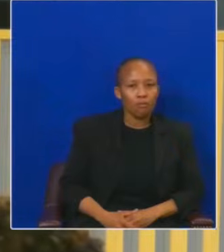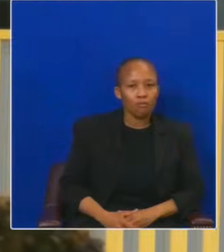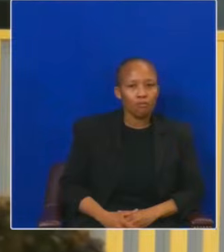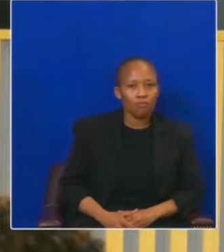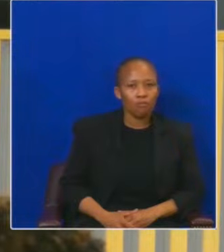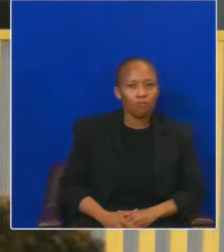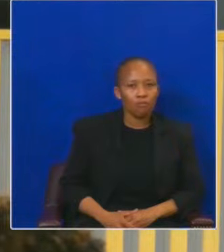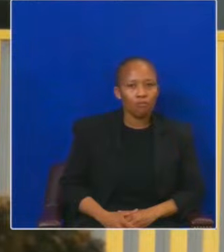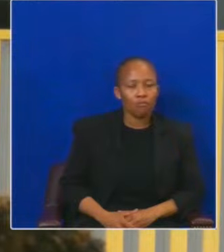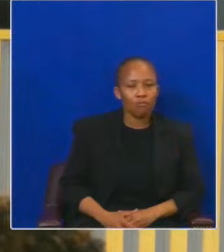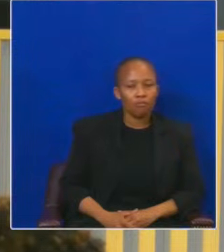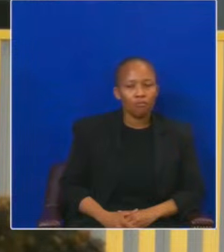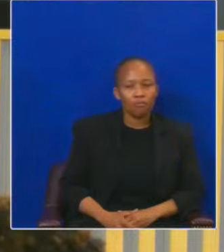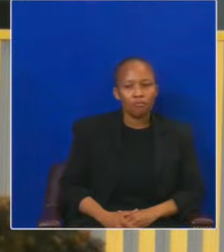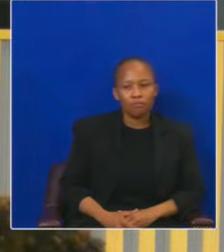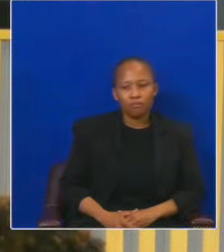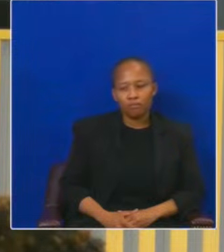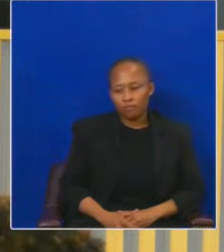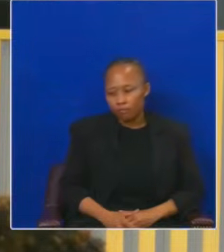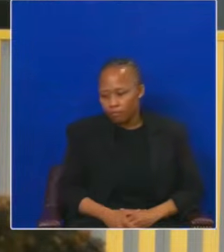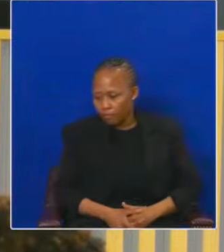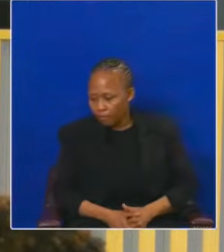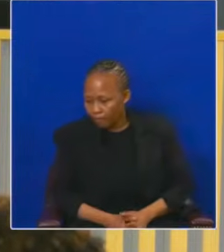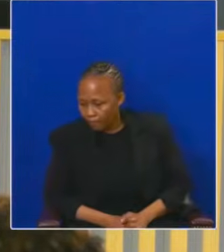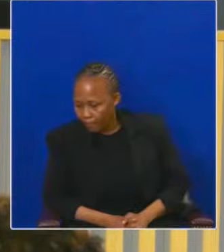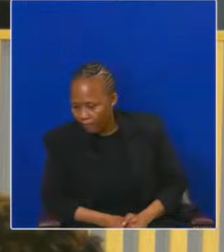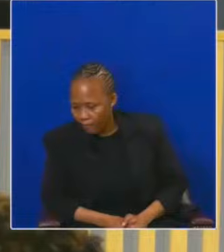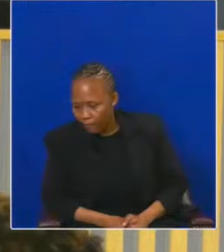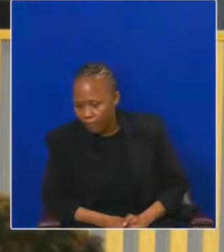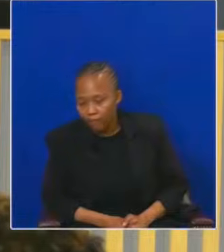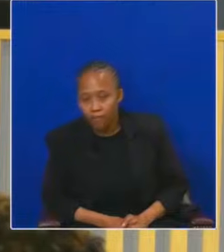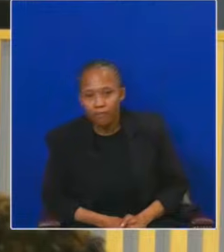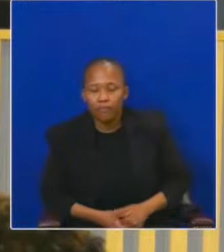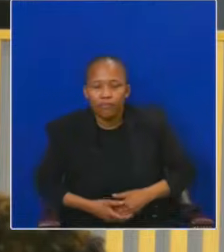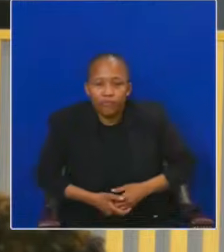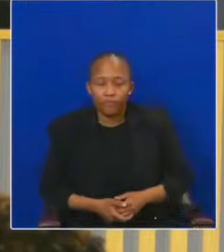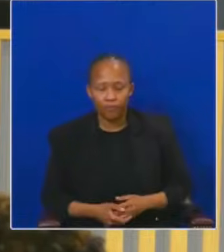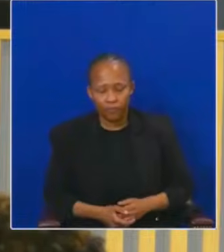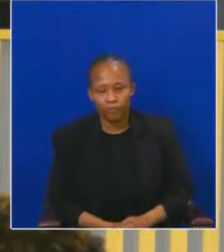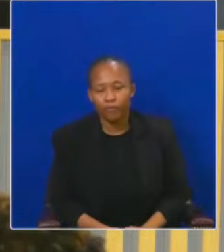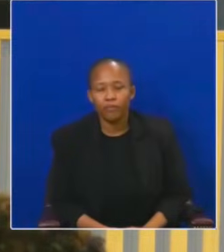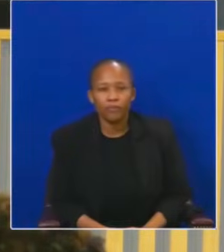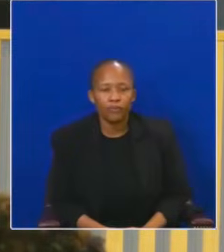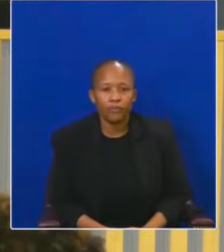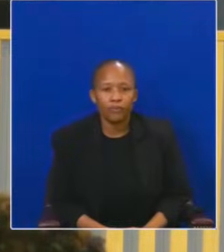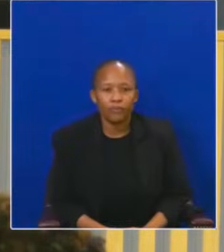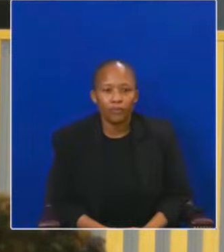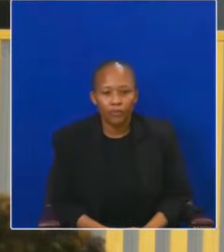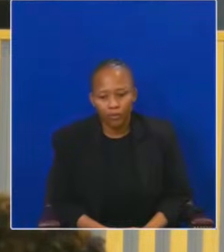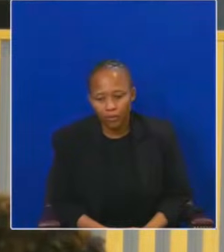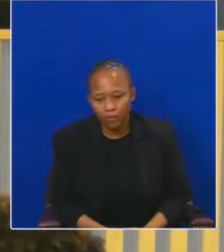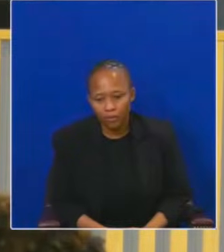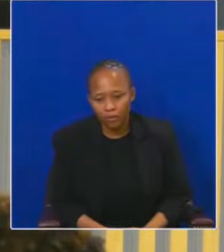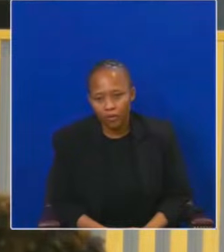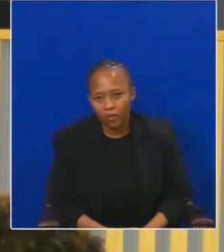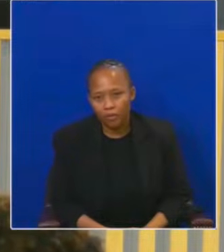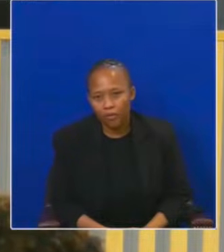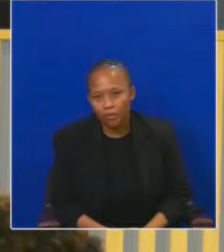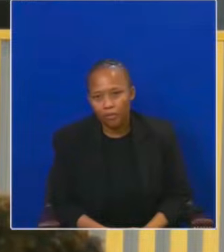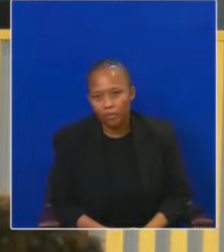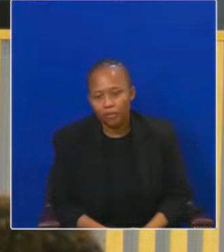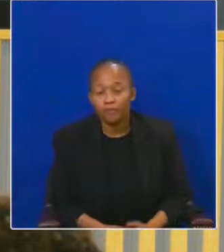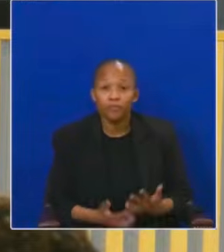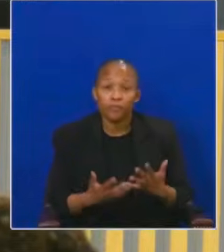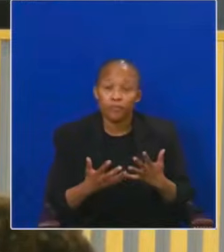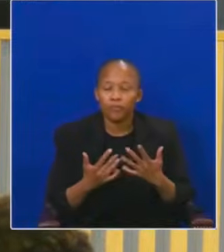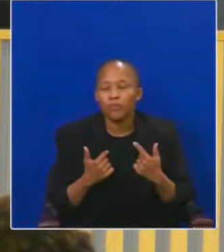says things, it is our duty as investigators to